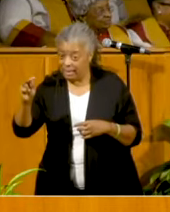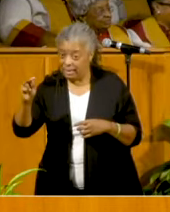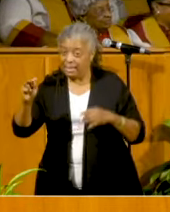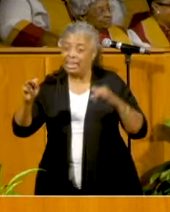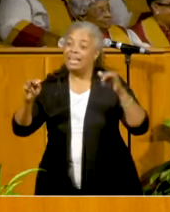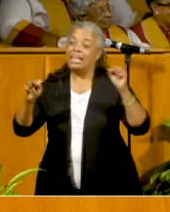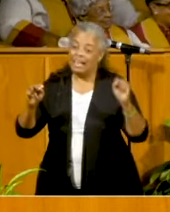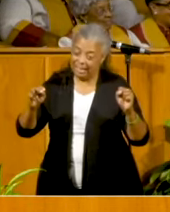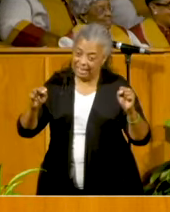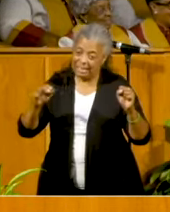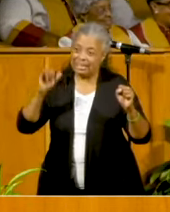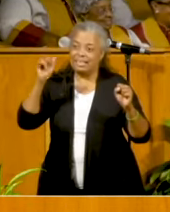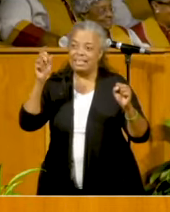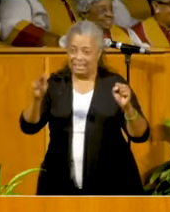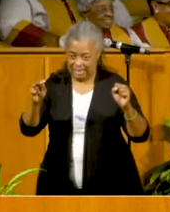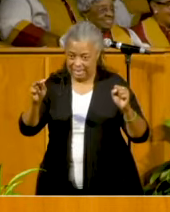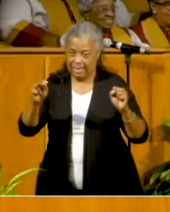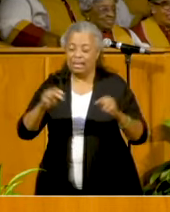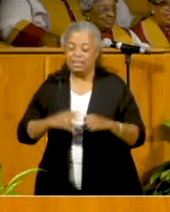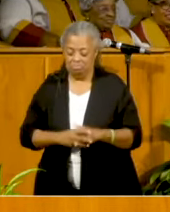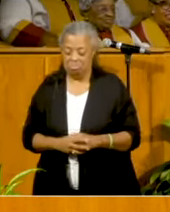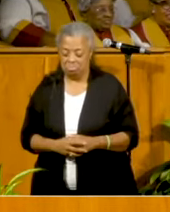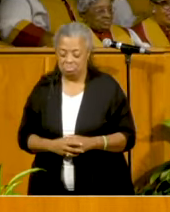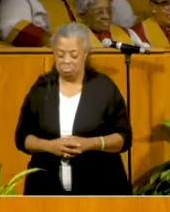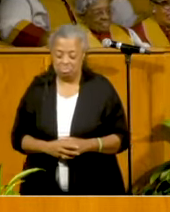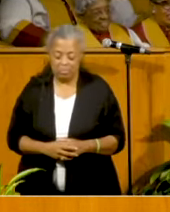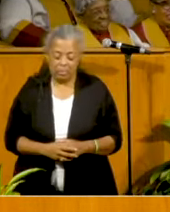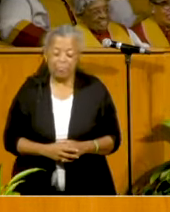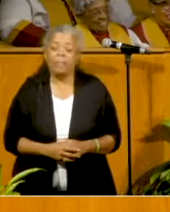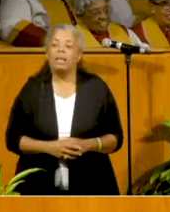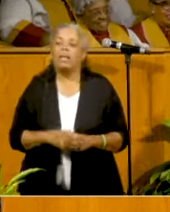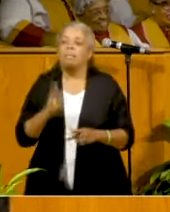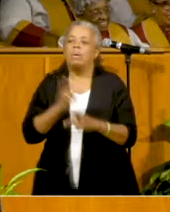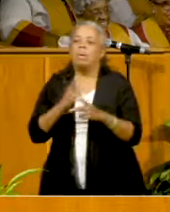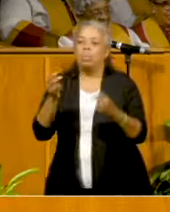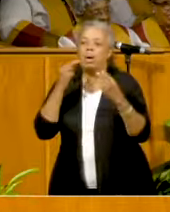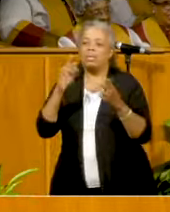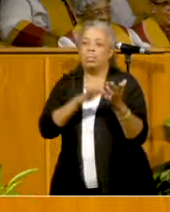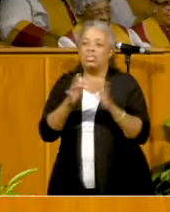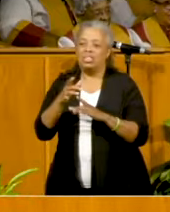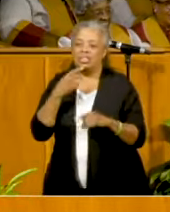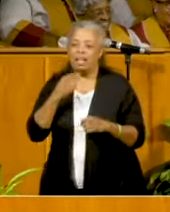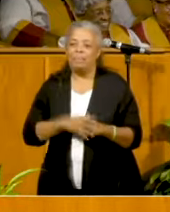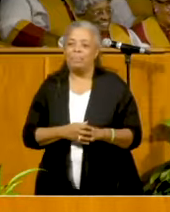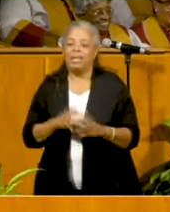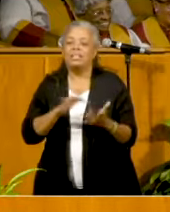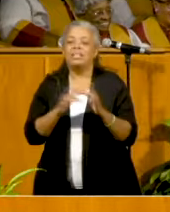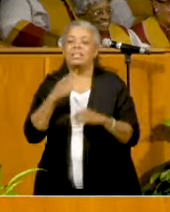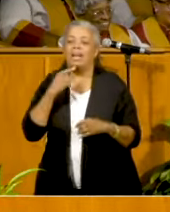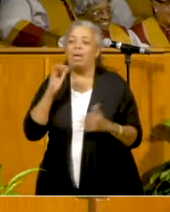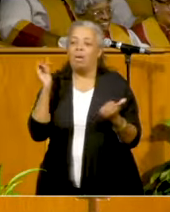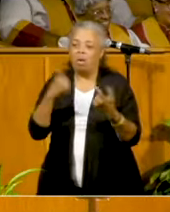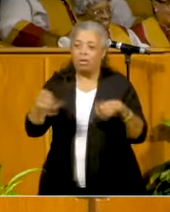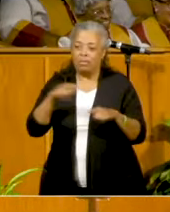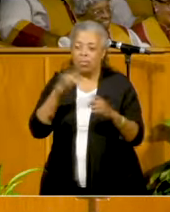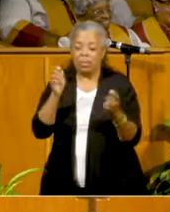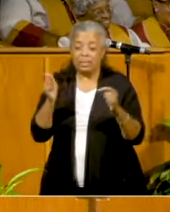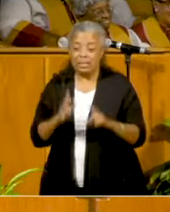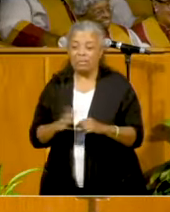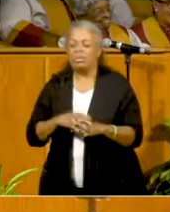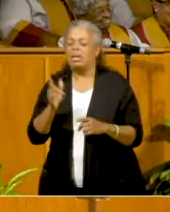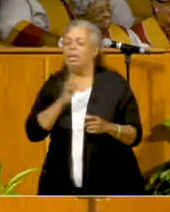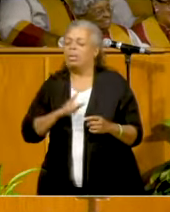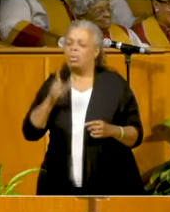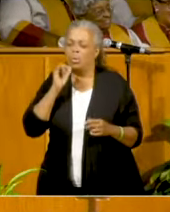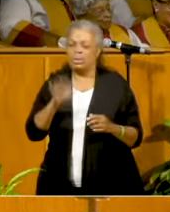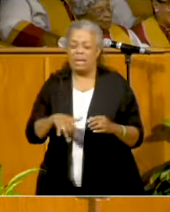is sin. So watch what Jesus says. This is deep. Jesus wants them to know all y'all's sins. This is what he says. They said, Lord,